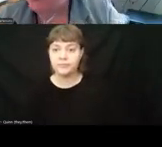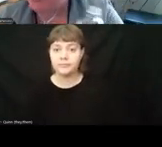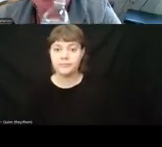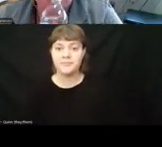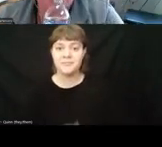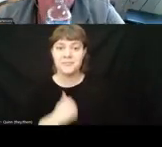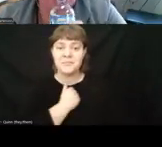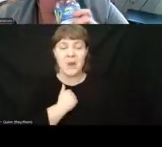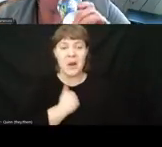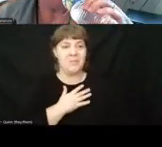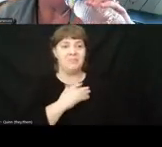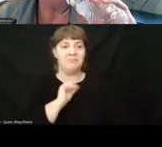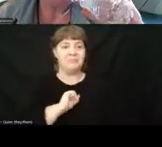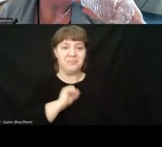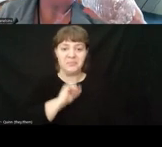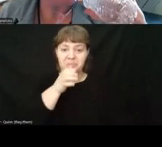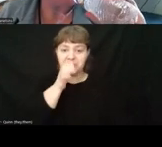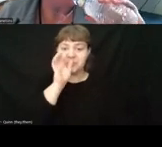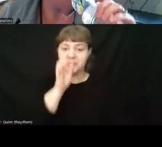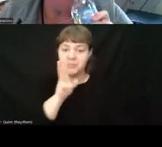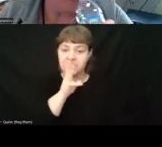Sorry, I need some water.